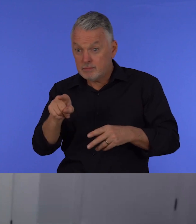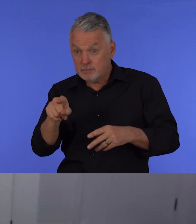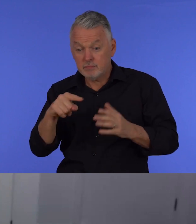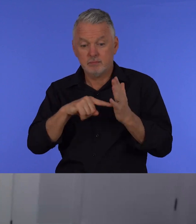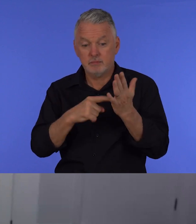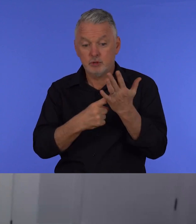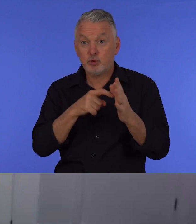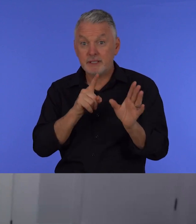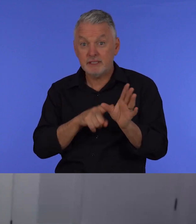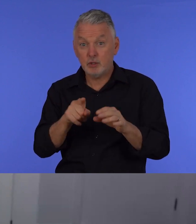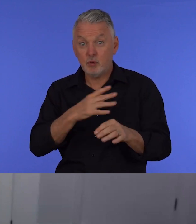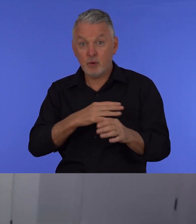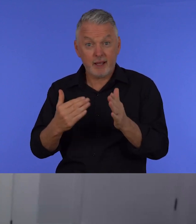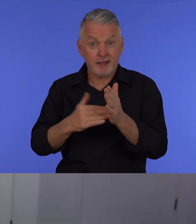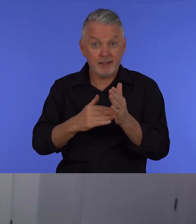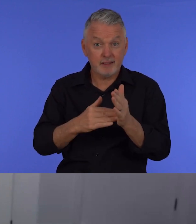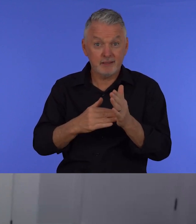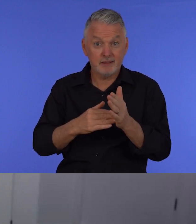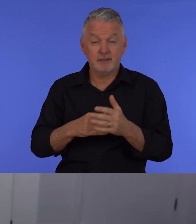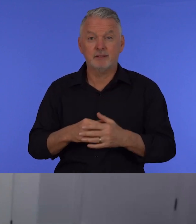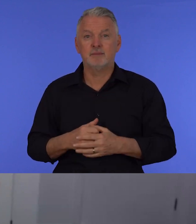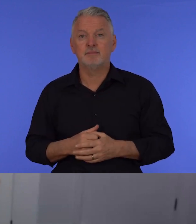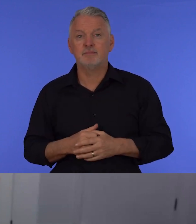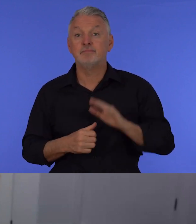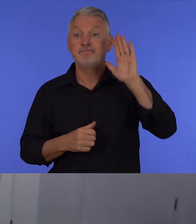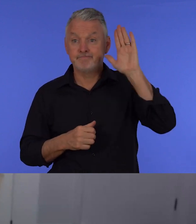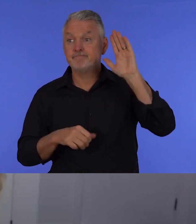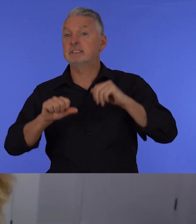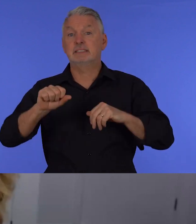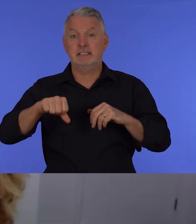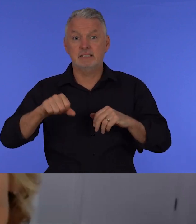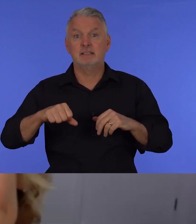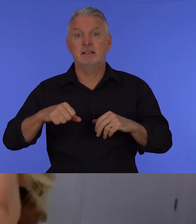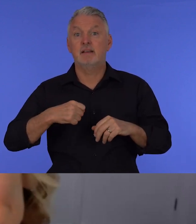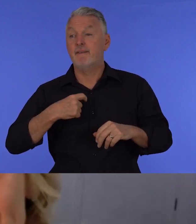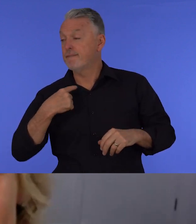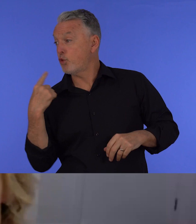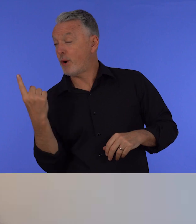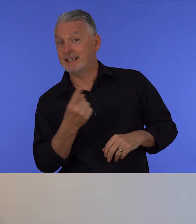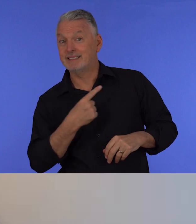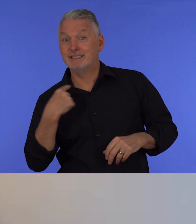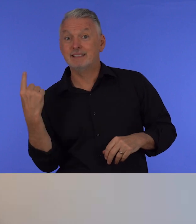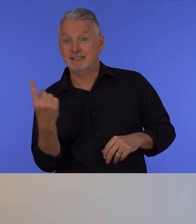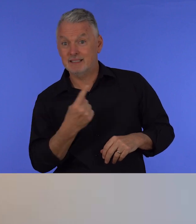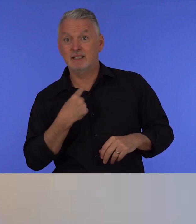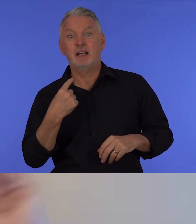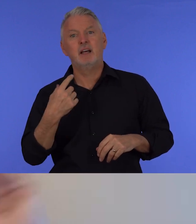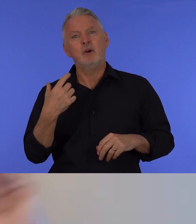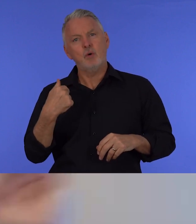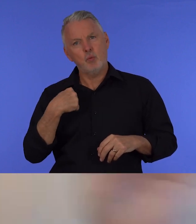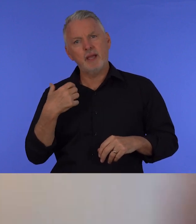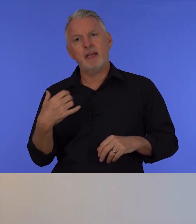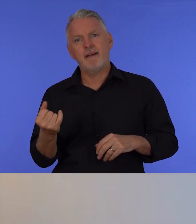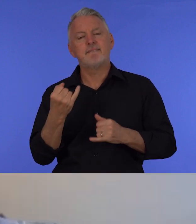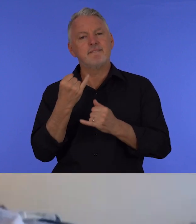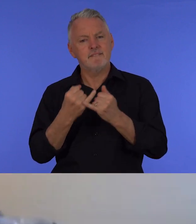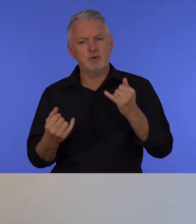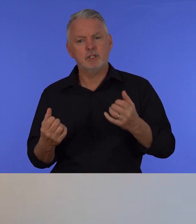Did anyone want to share on that? Tracey, you've taken yourself off silent there. Have you got something you wanted to add? So for